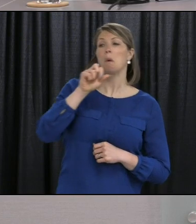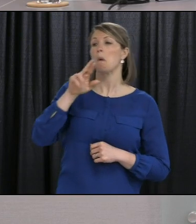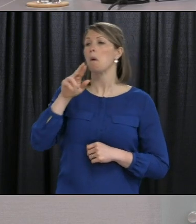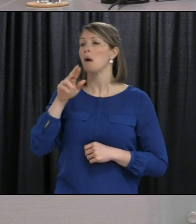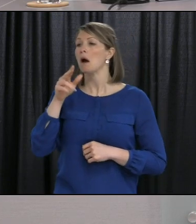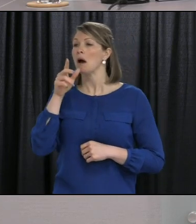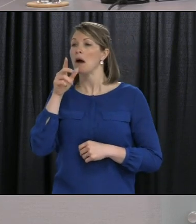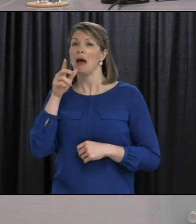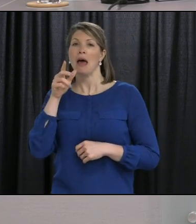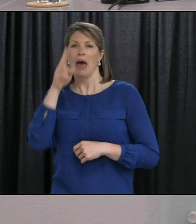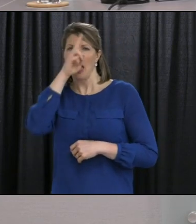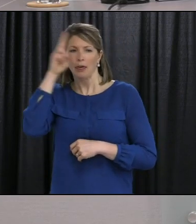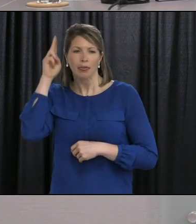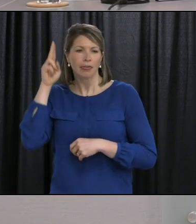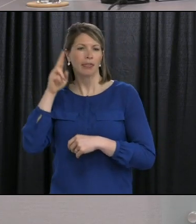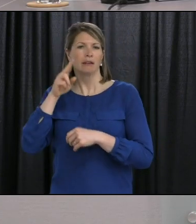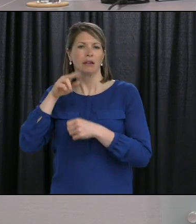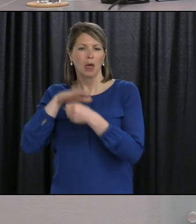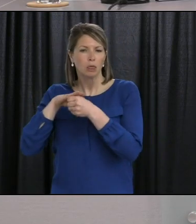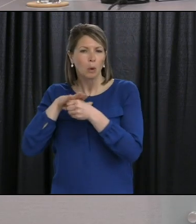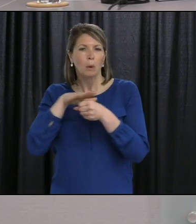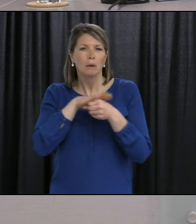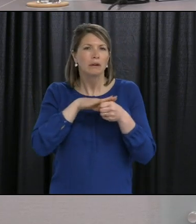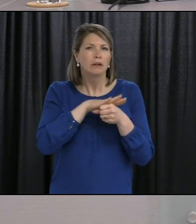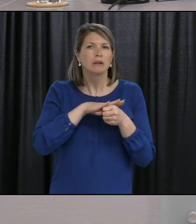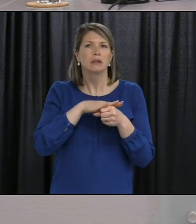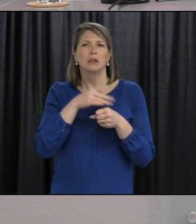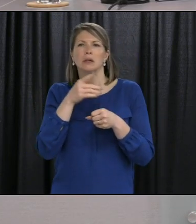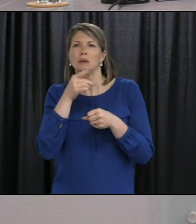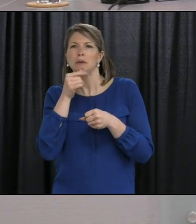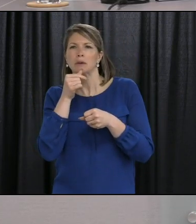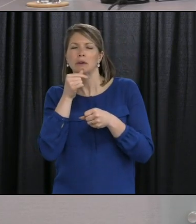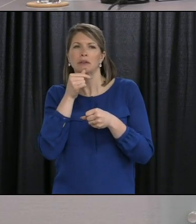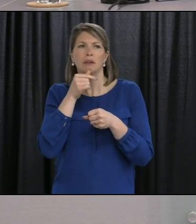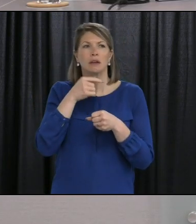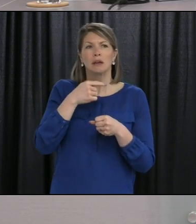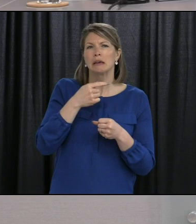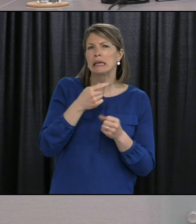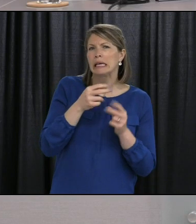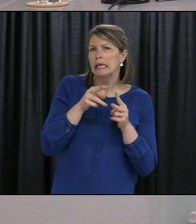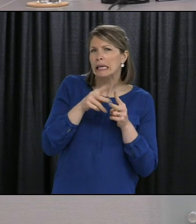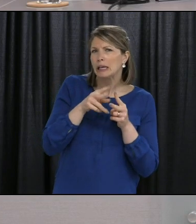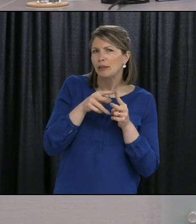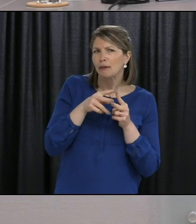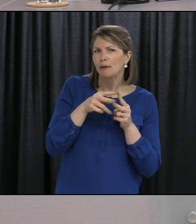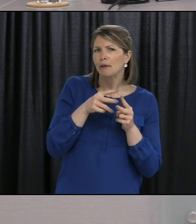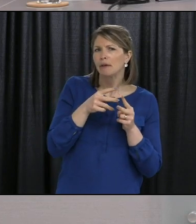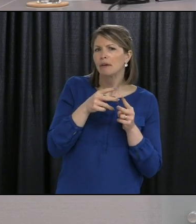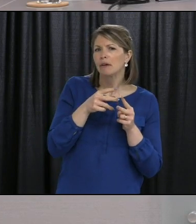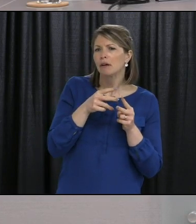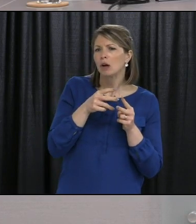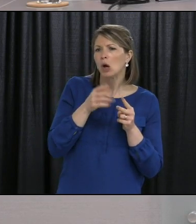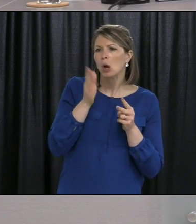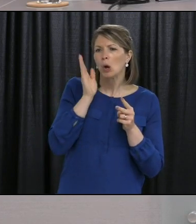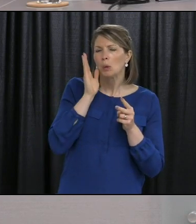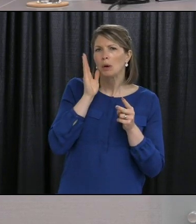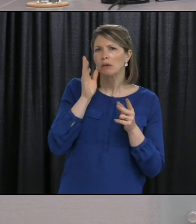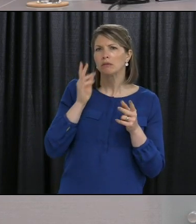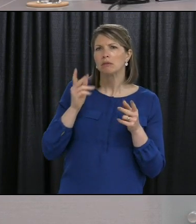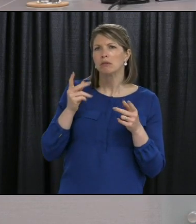level process in which doulas and other sorts of support would be allowed for pregnant women in